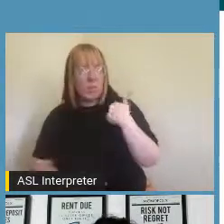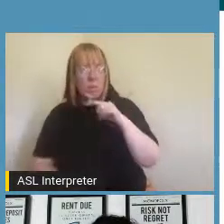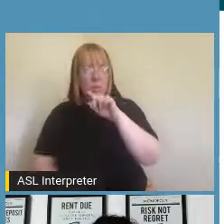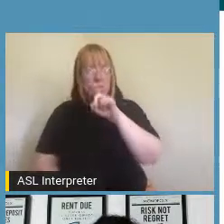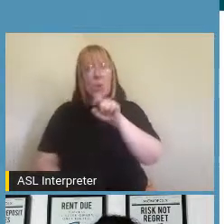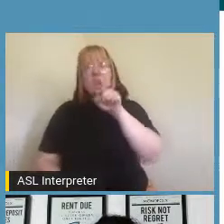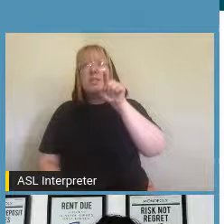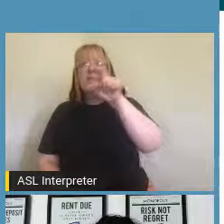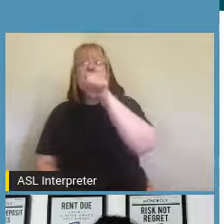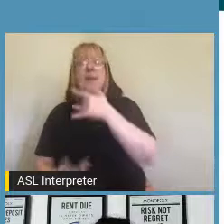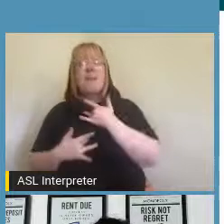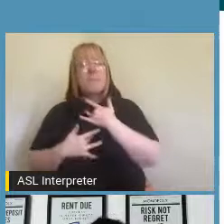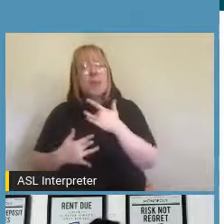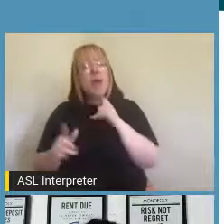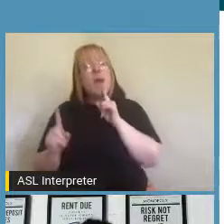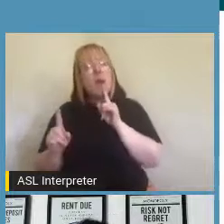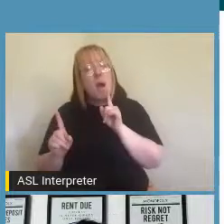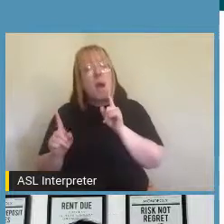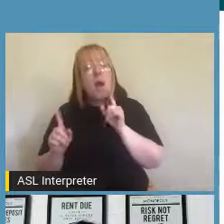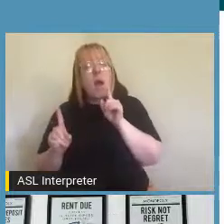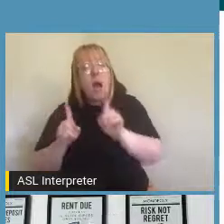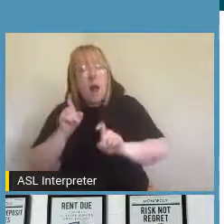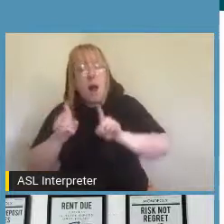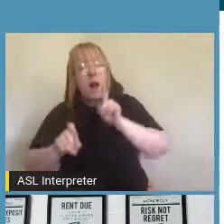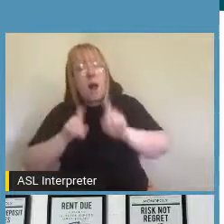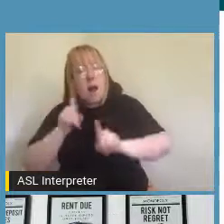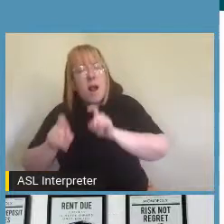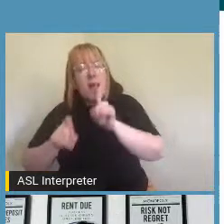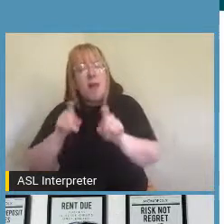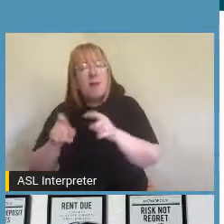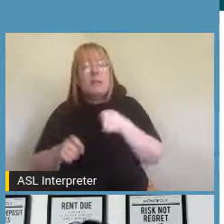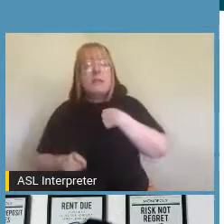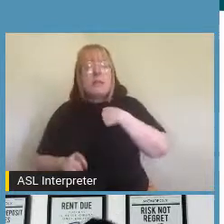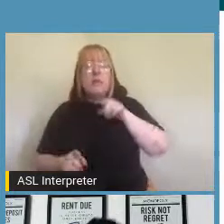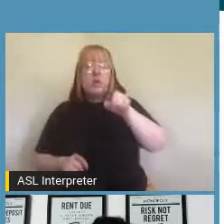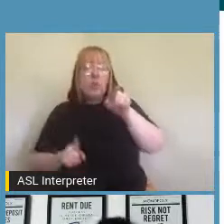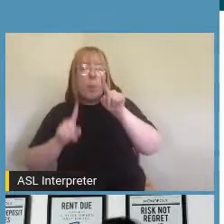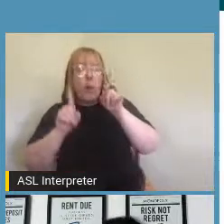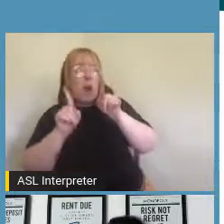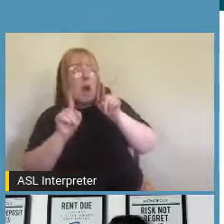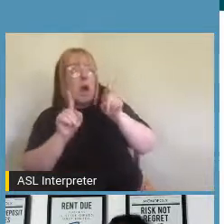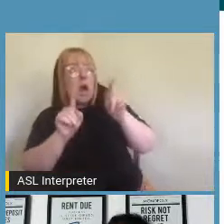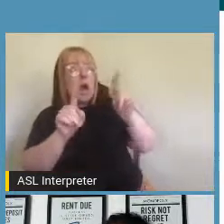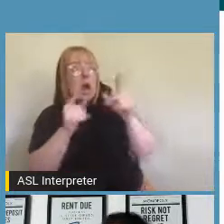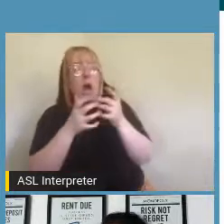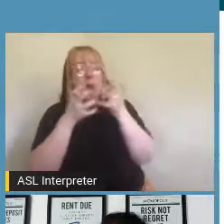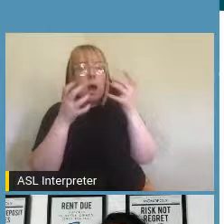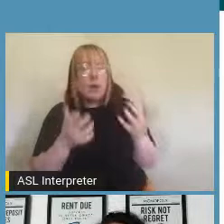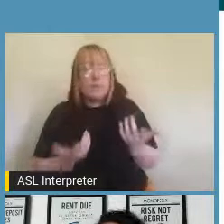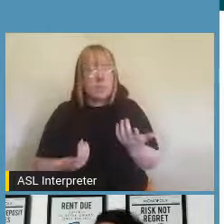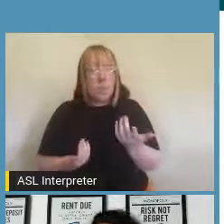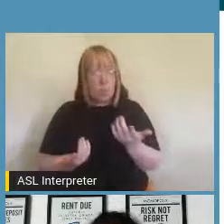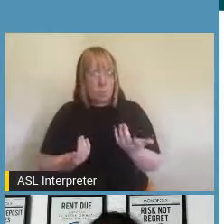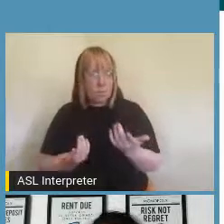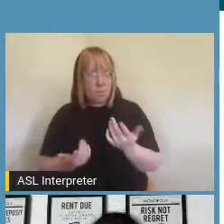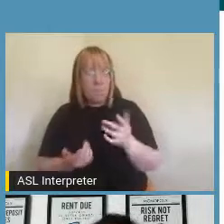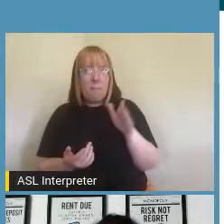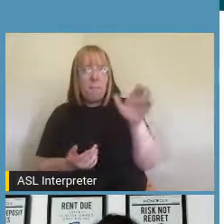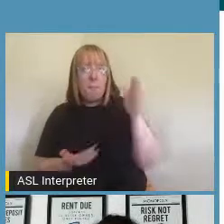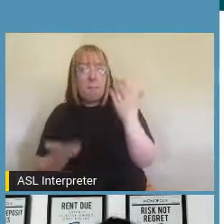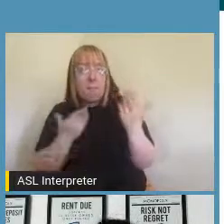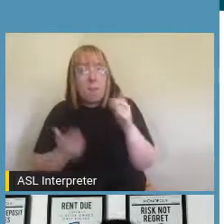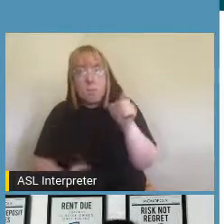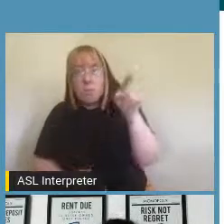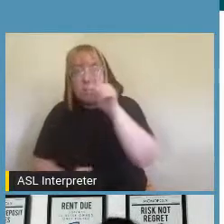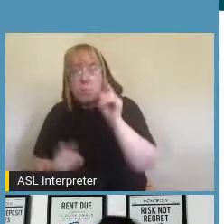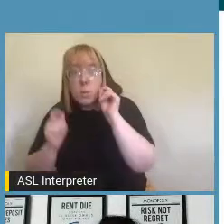visitors asking the most? And this is what I love that we don't think about enough, which is why we can leverage video. What might surprise